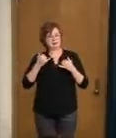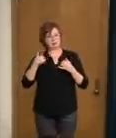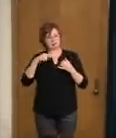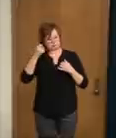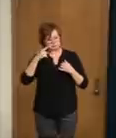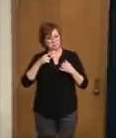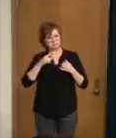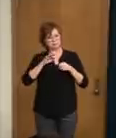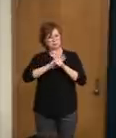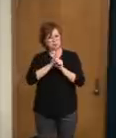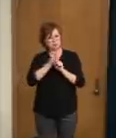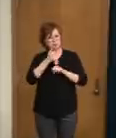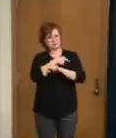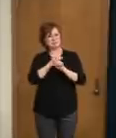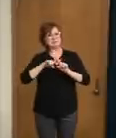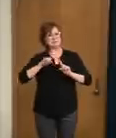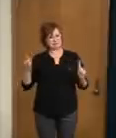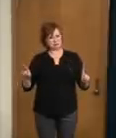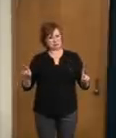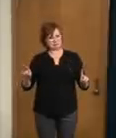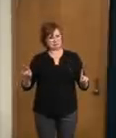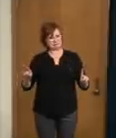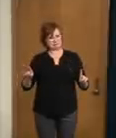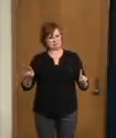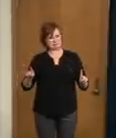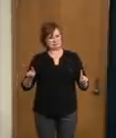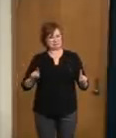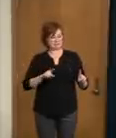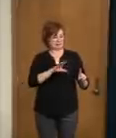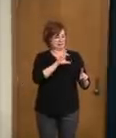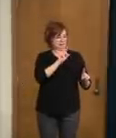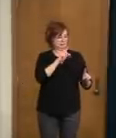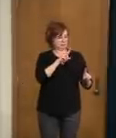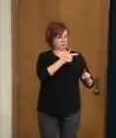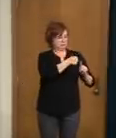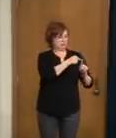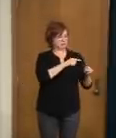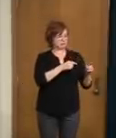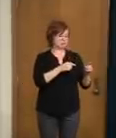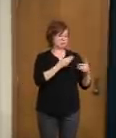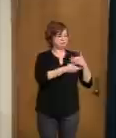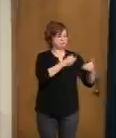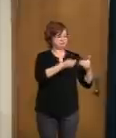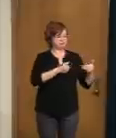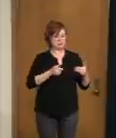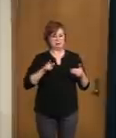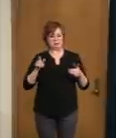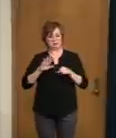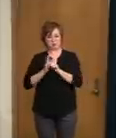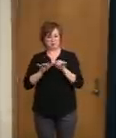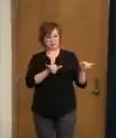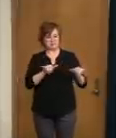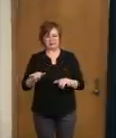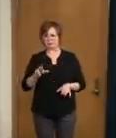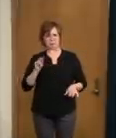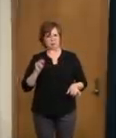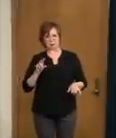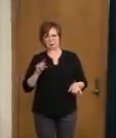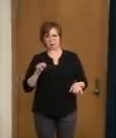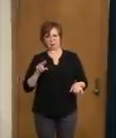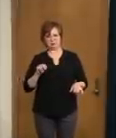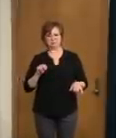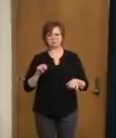and there are pretty significant differences that are impacting this campaign. We do have limited, variable, and